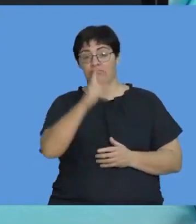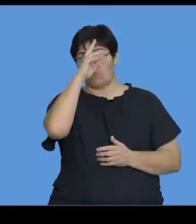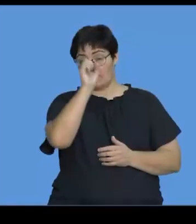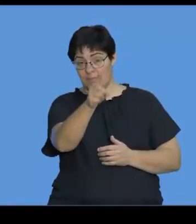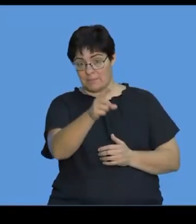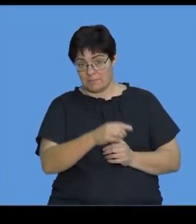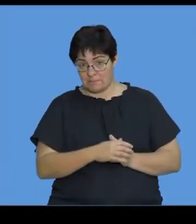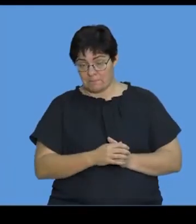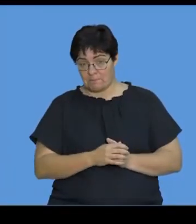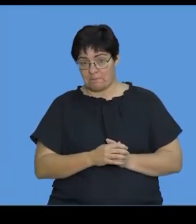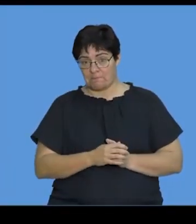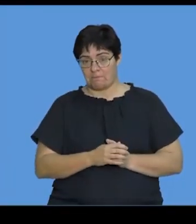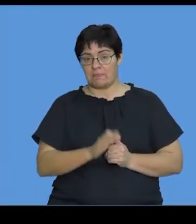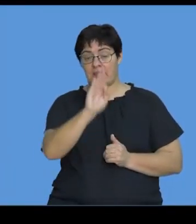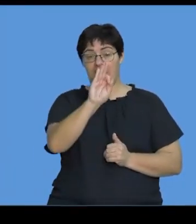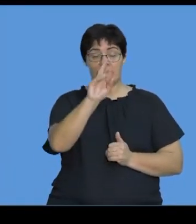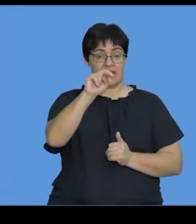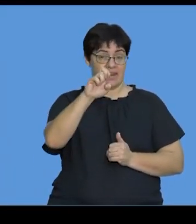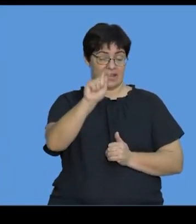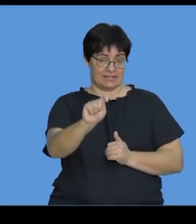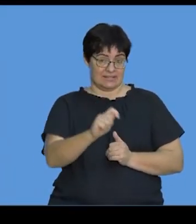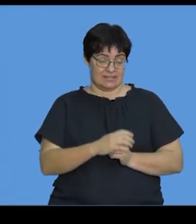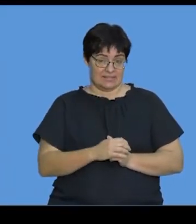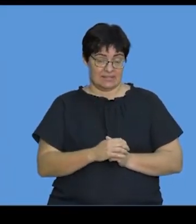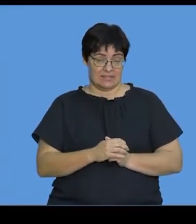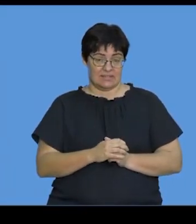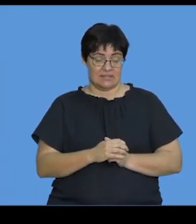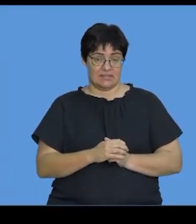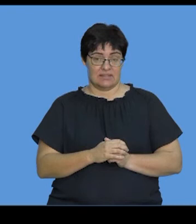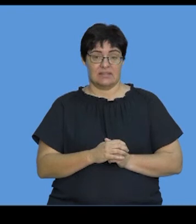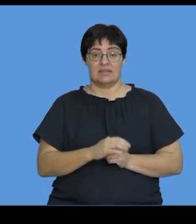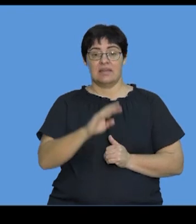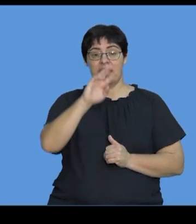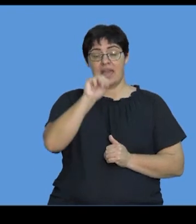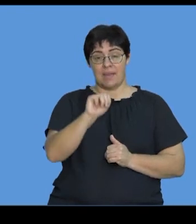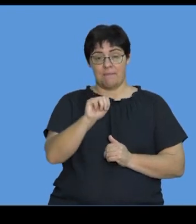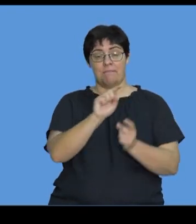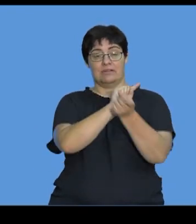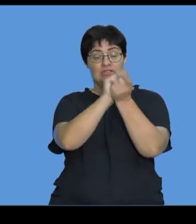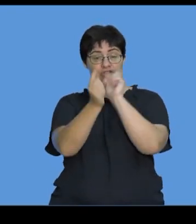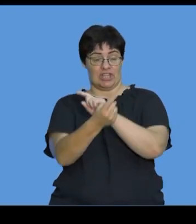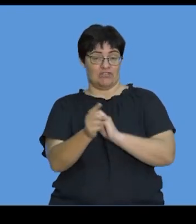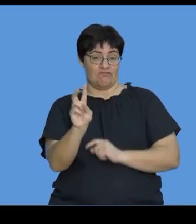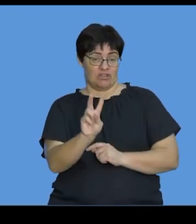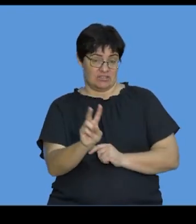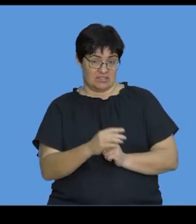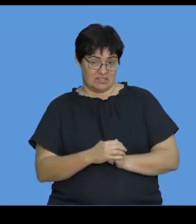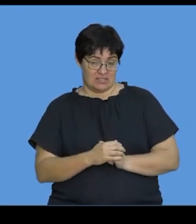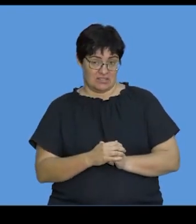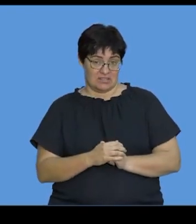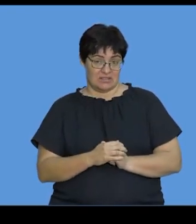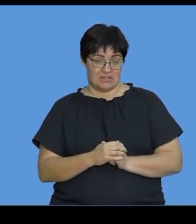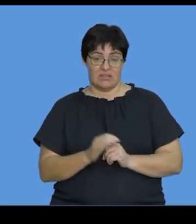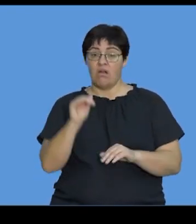Well, remember, F net is m, change in